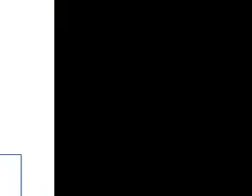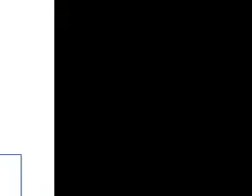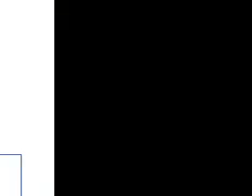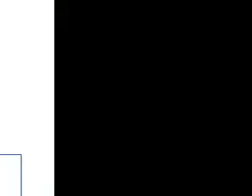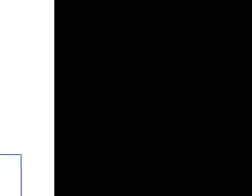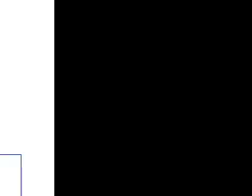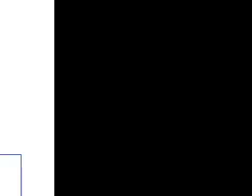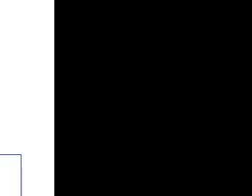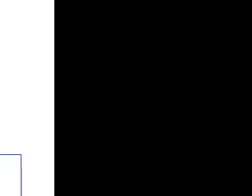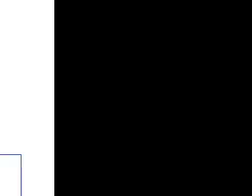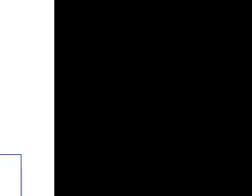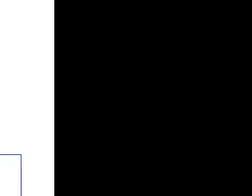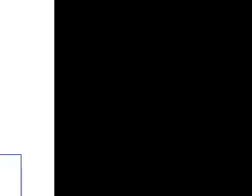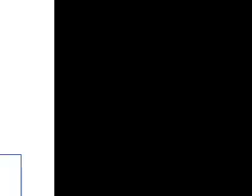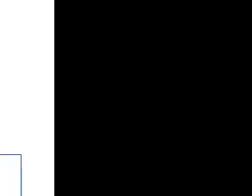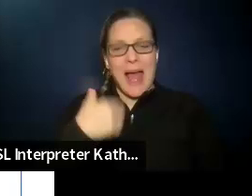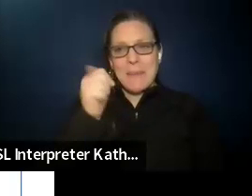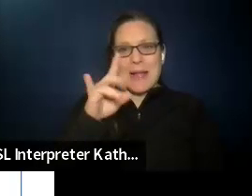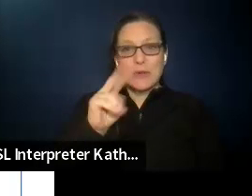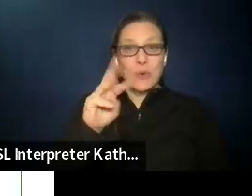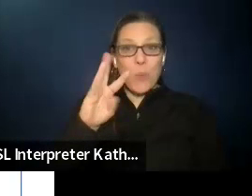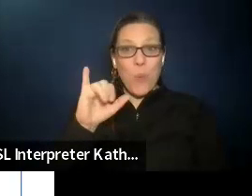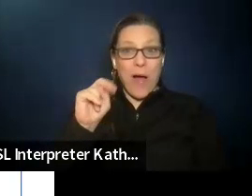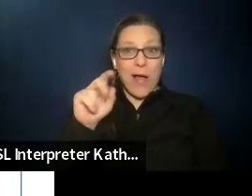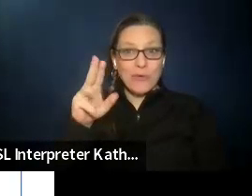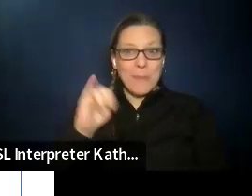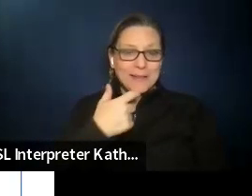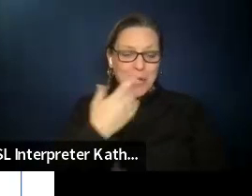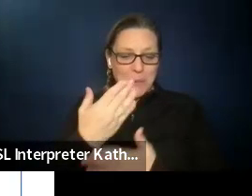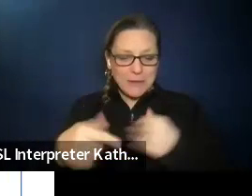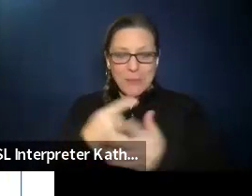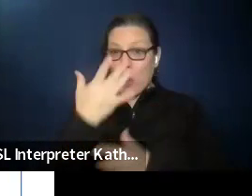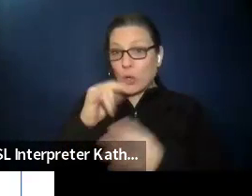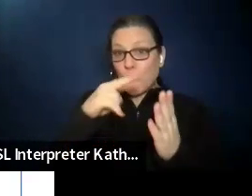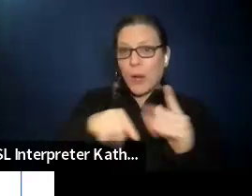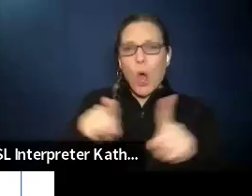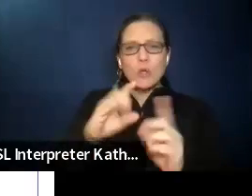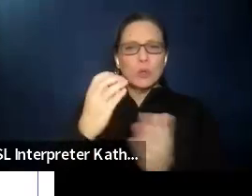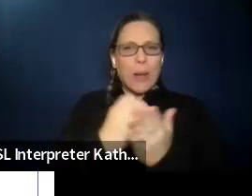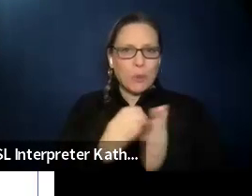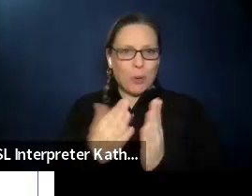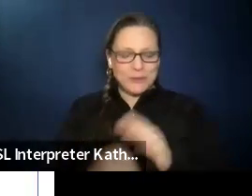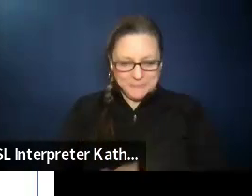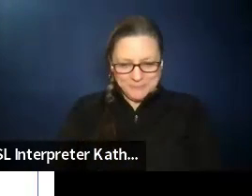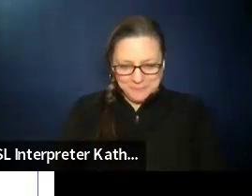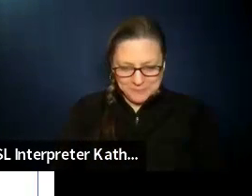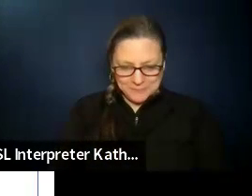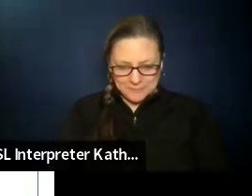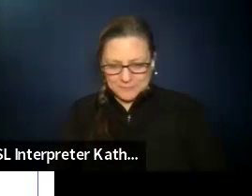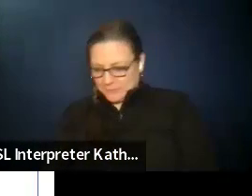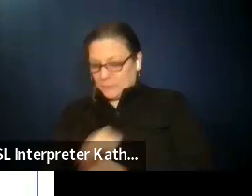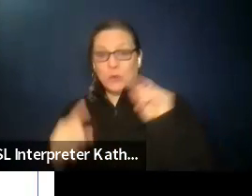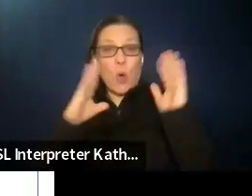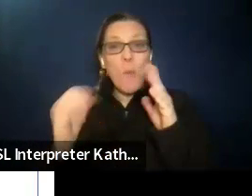Hi, everyone. I'm Adrienne Weintraub, and I'm going to tell you about some early readers and chapter books. So